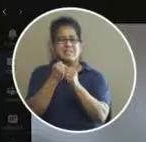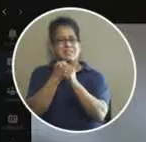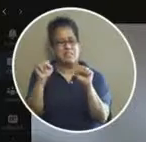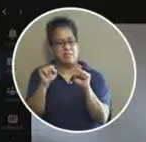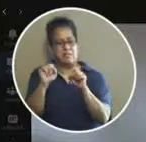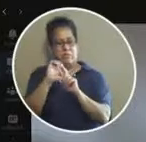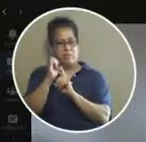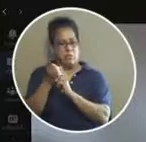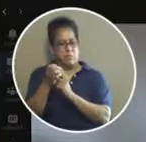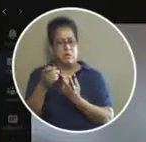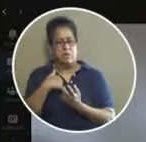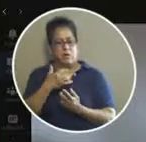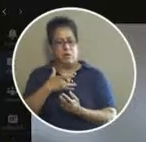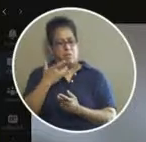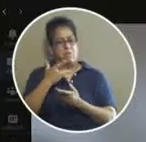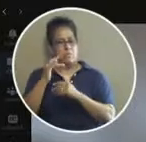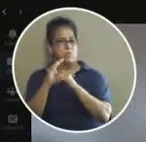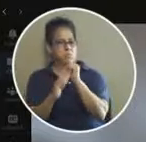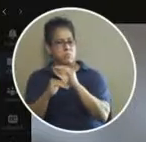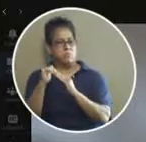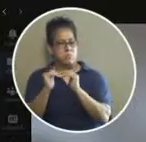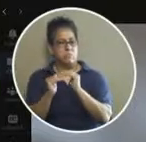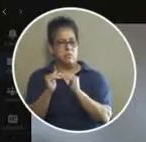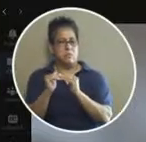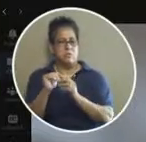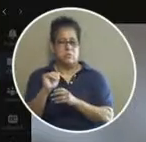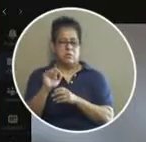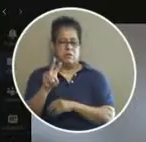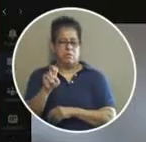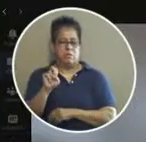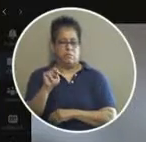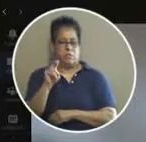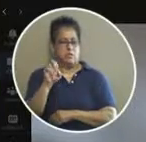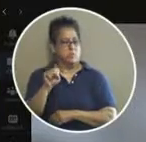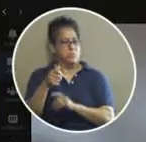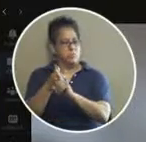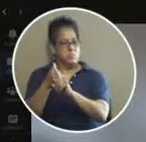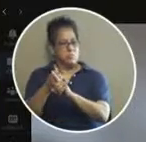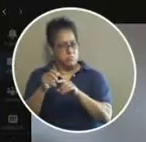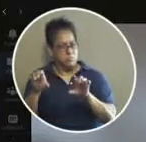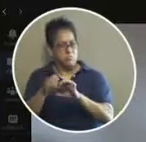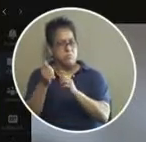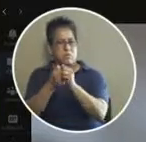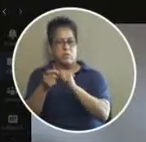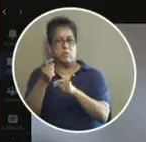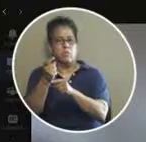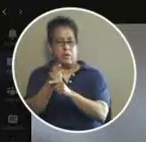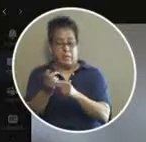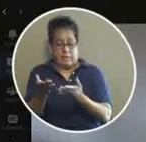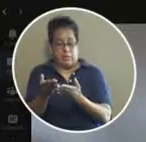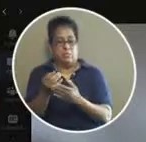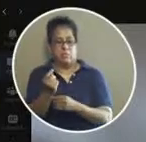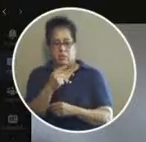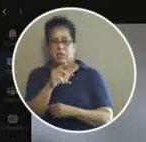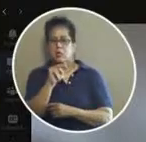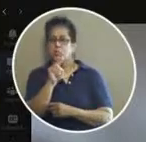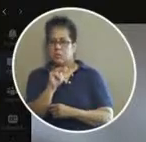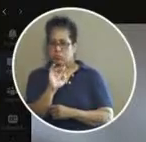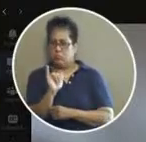environment. And I feel very comfortable that the vendors have done everything possible here and in New Mexico.